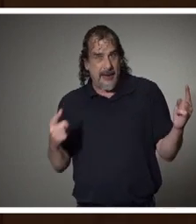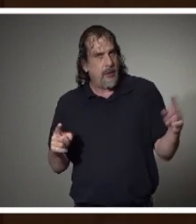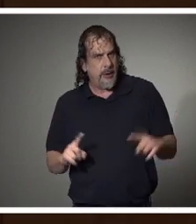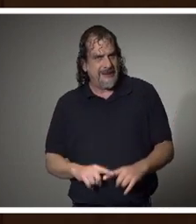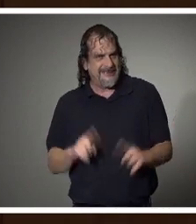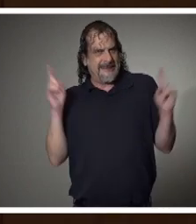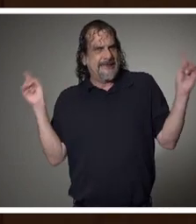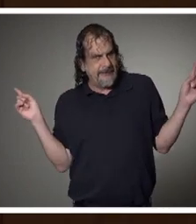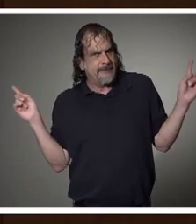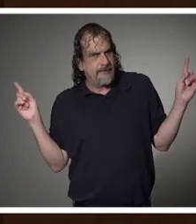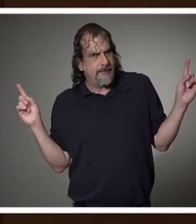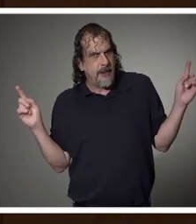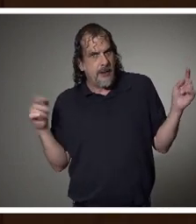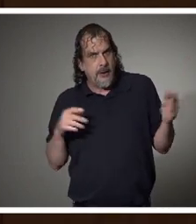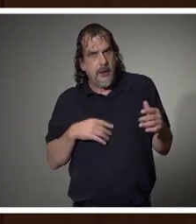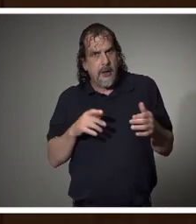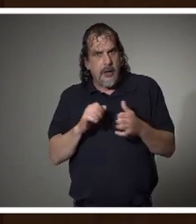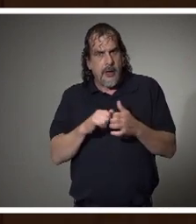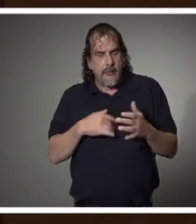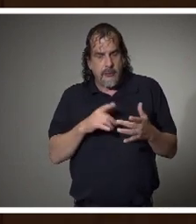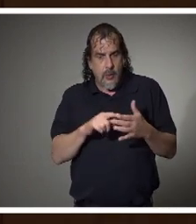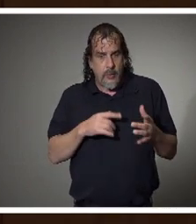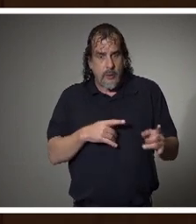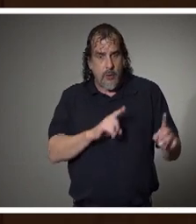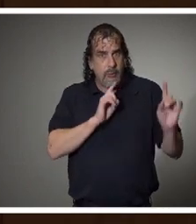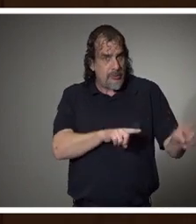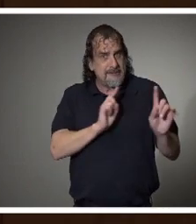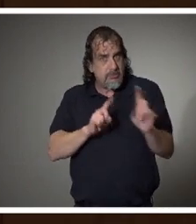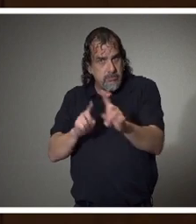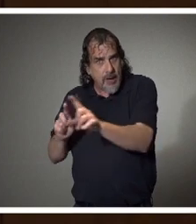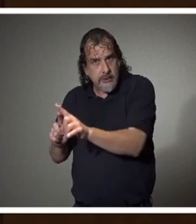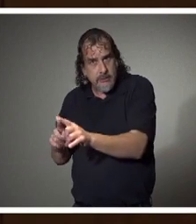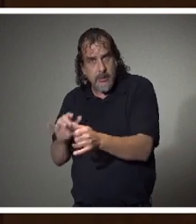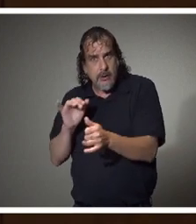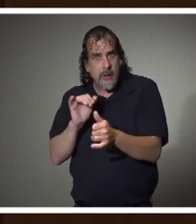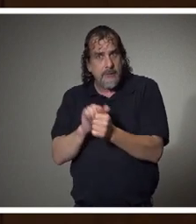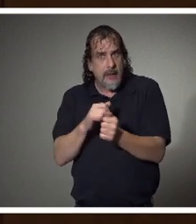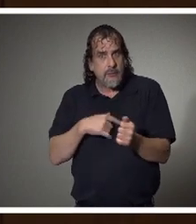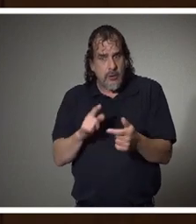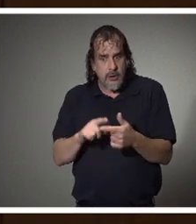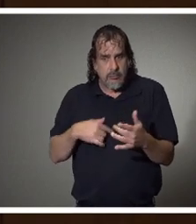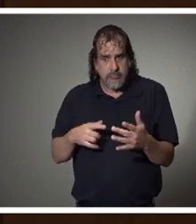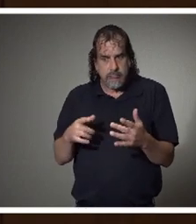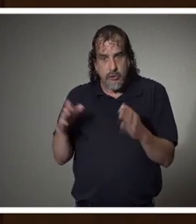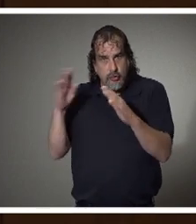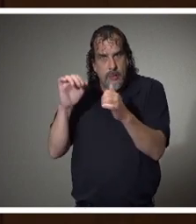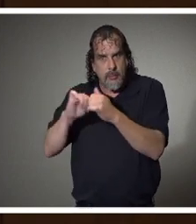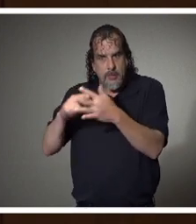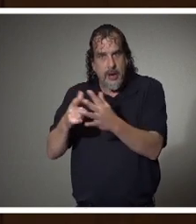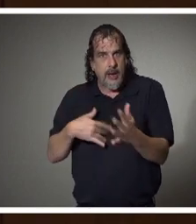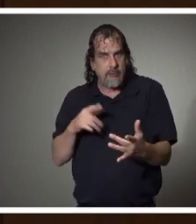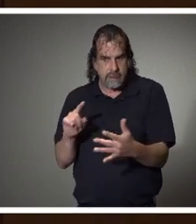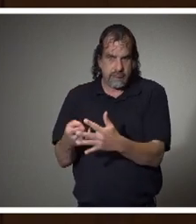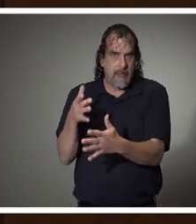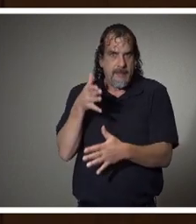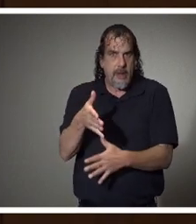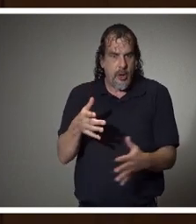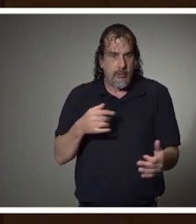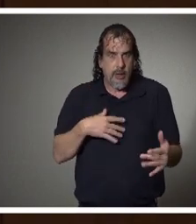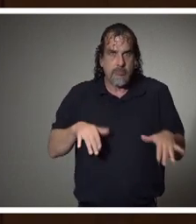looking retroactively, that's really where the troubles began for certain as far as transmission. If we are